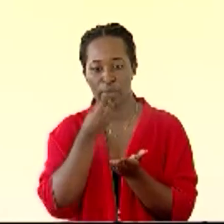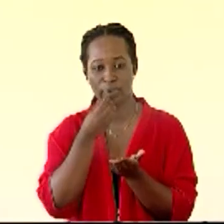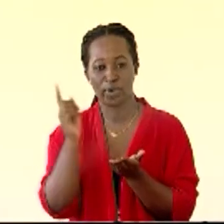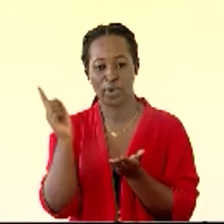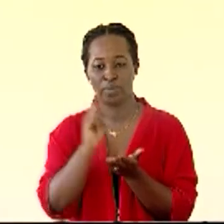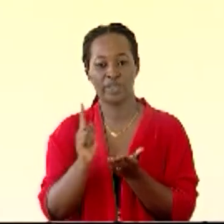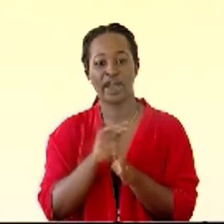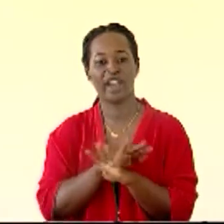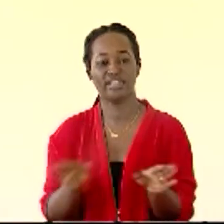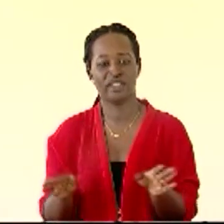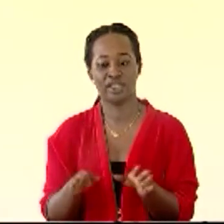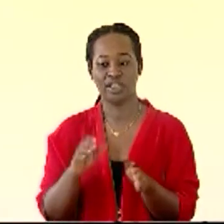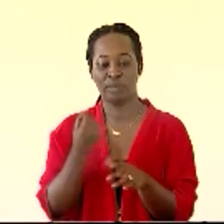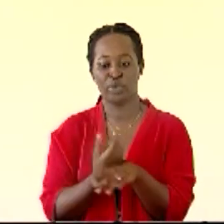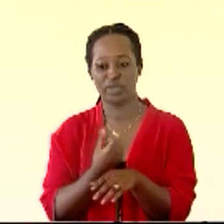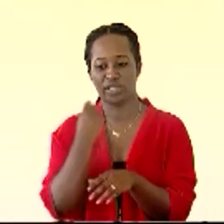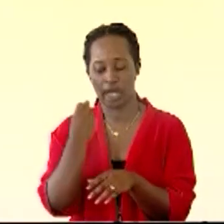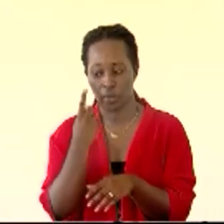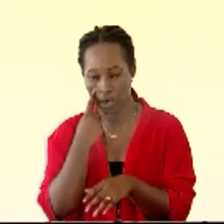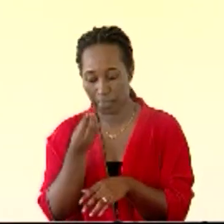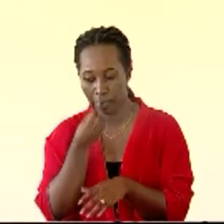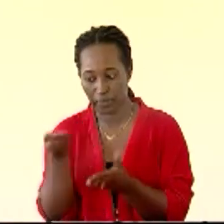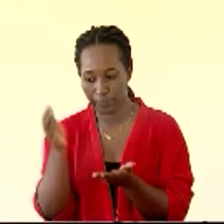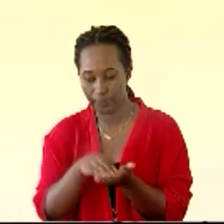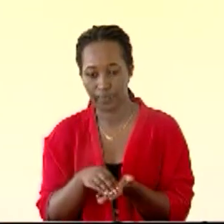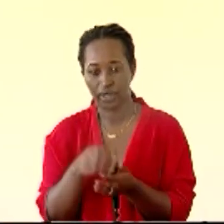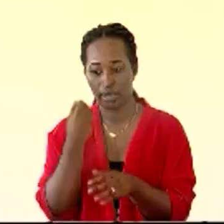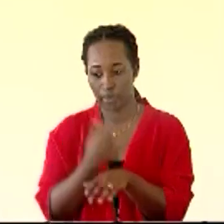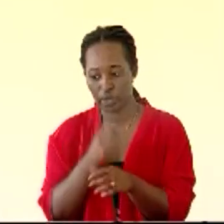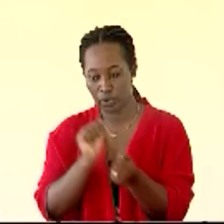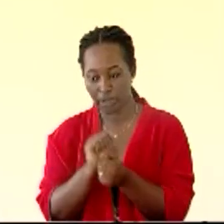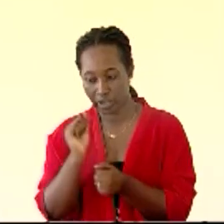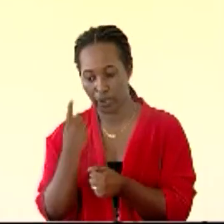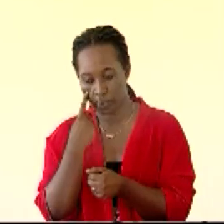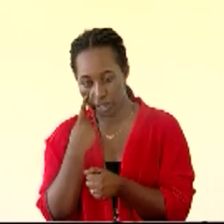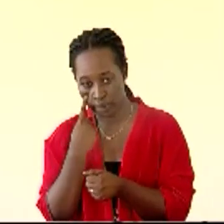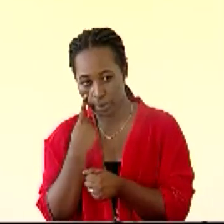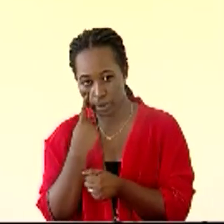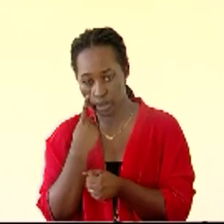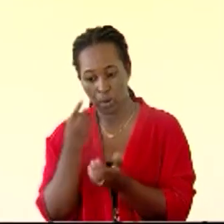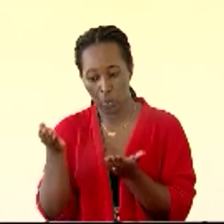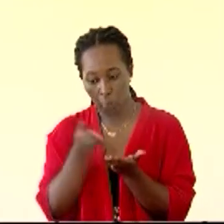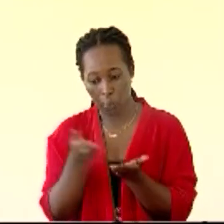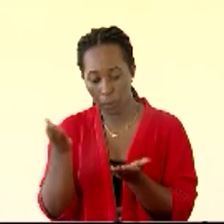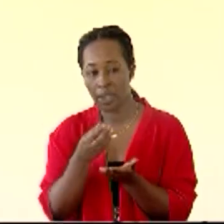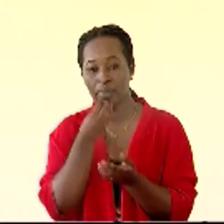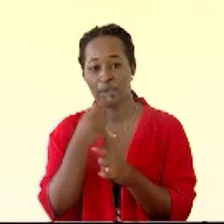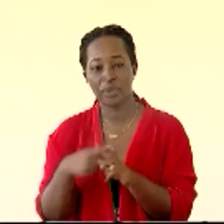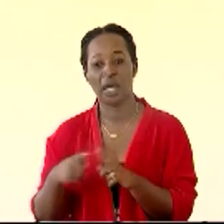check the food. After 10 minutes, you check the food. After 15 minutes, you check the food. You'll be serving different